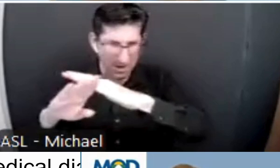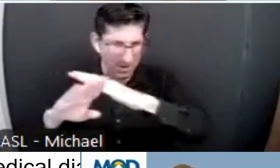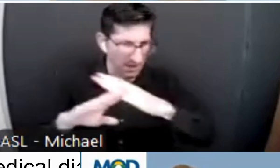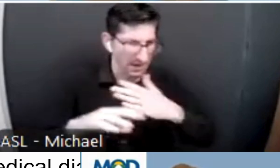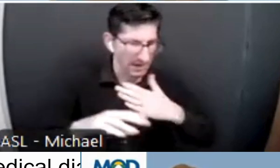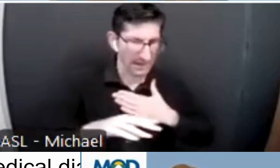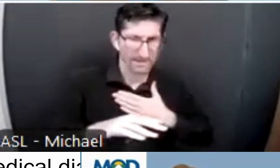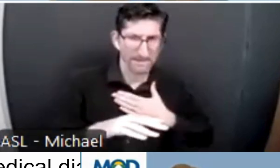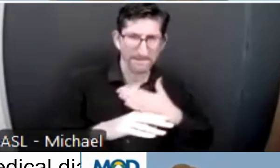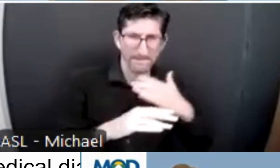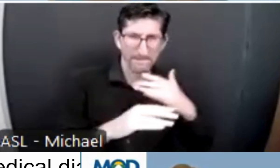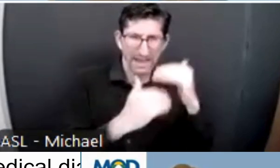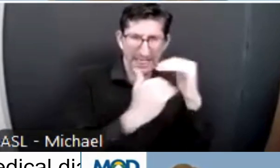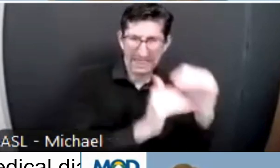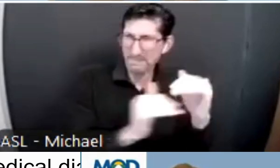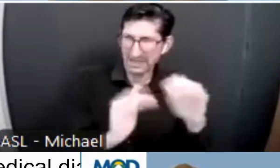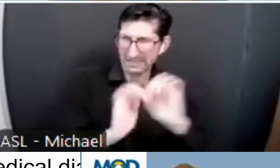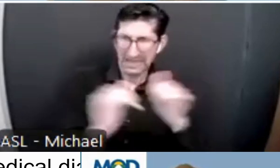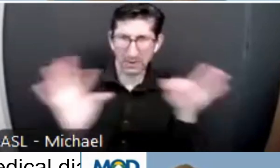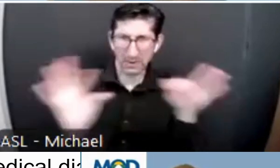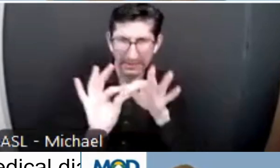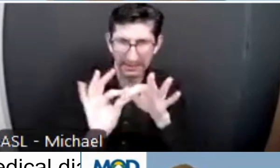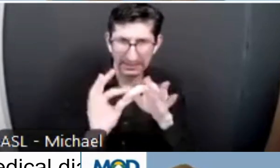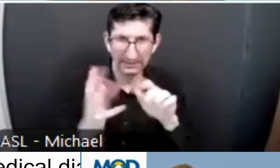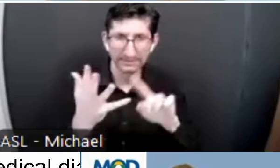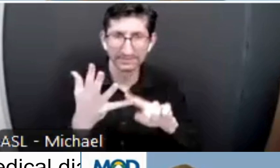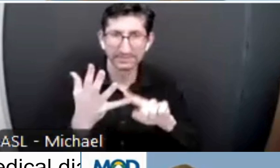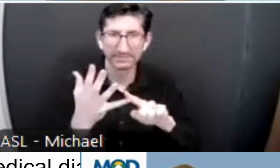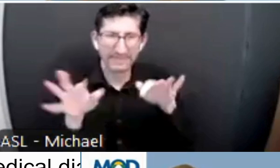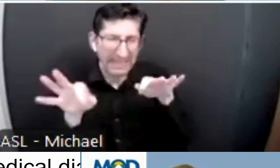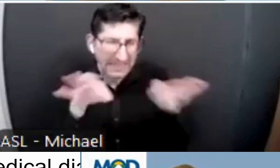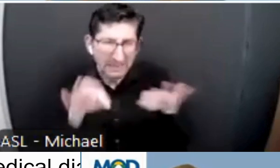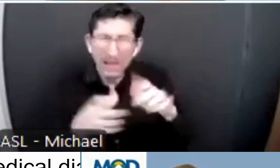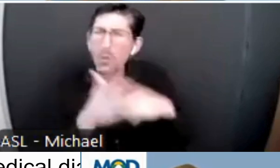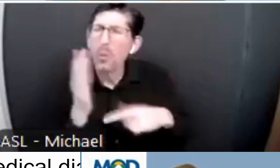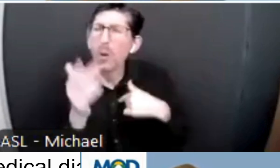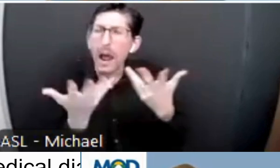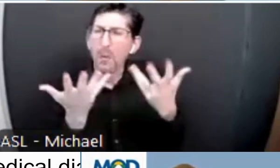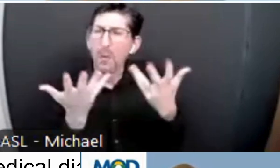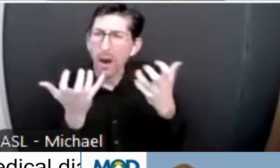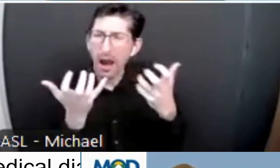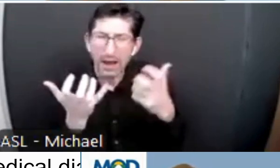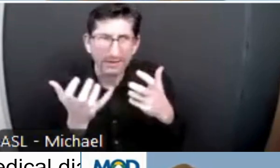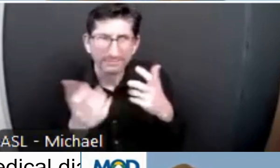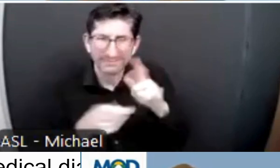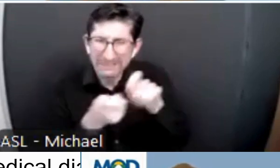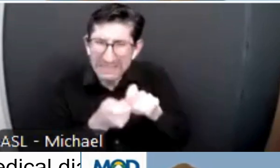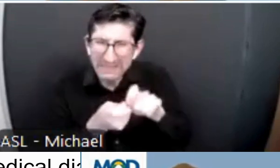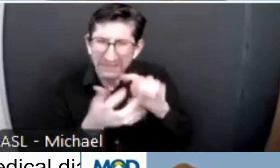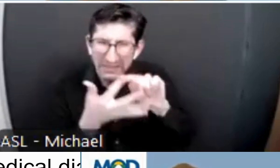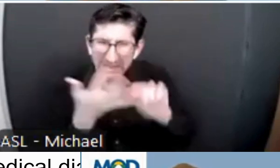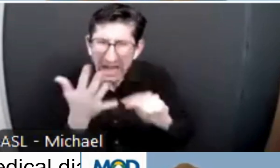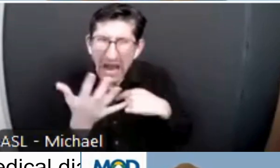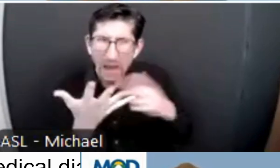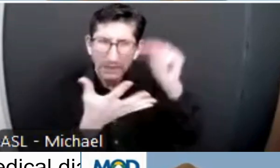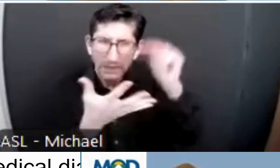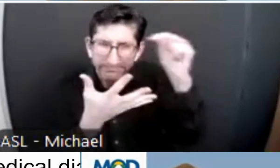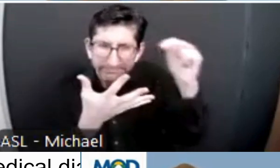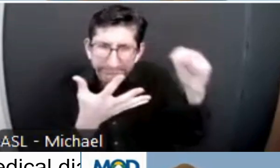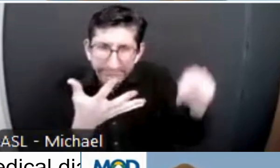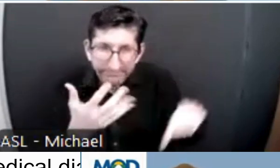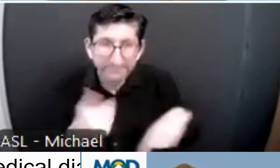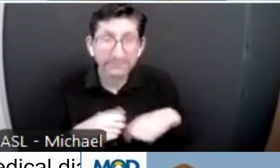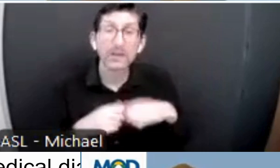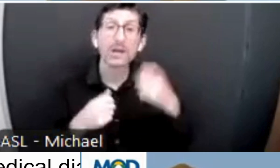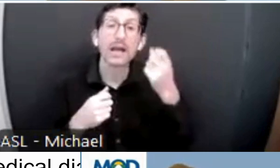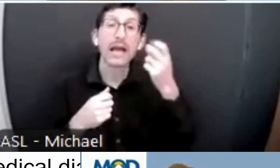limitations. To provide a specific description of what you're asking for as an accommodation or modification. You can also